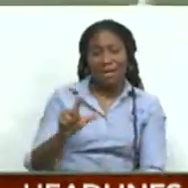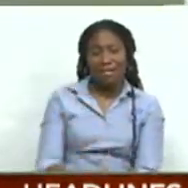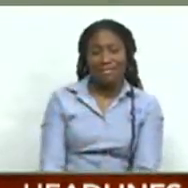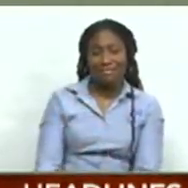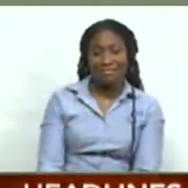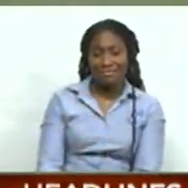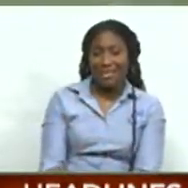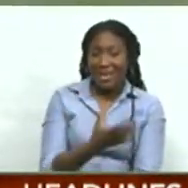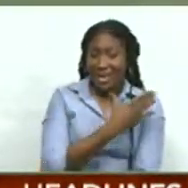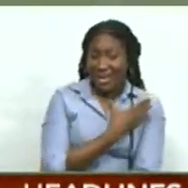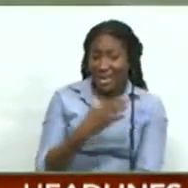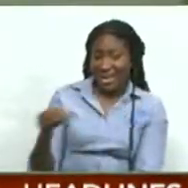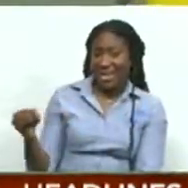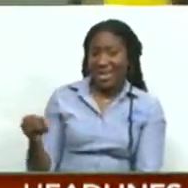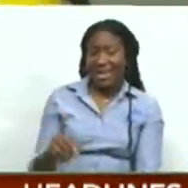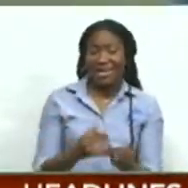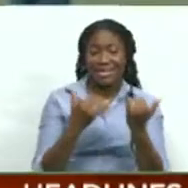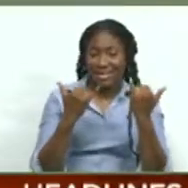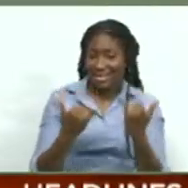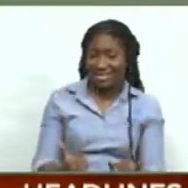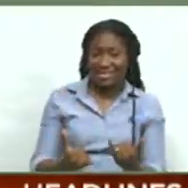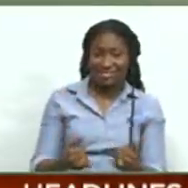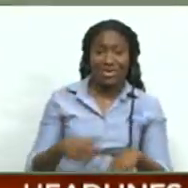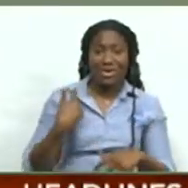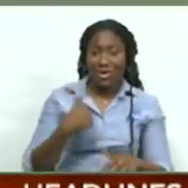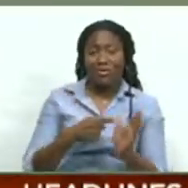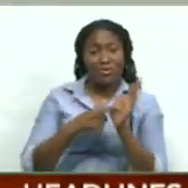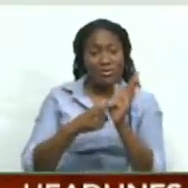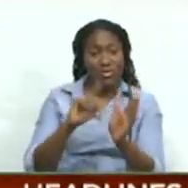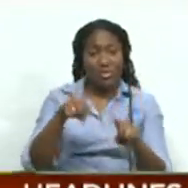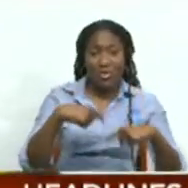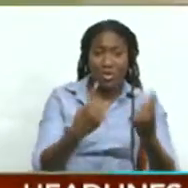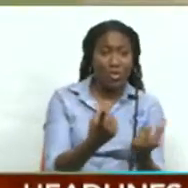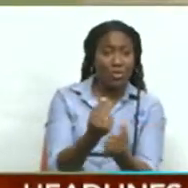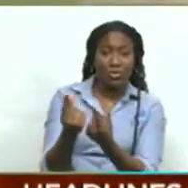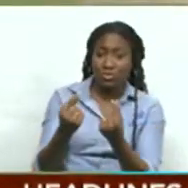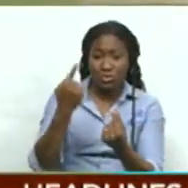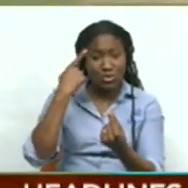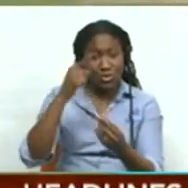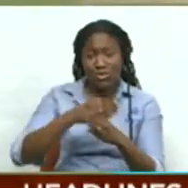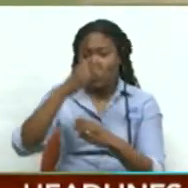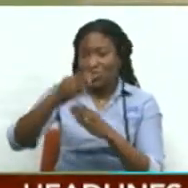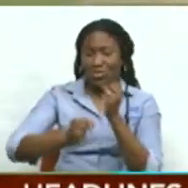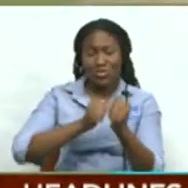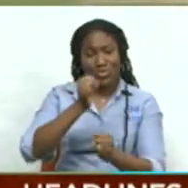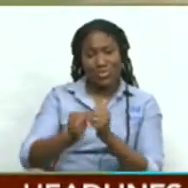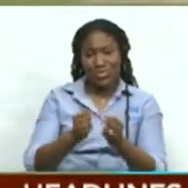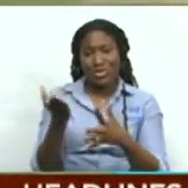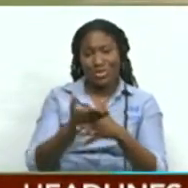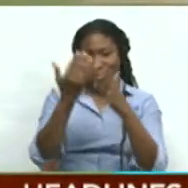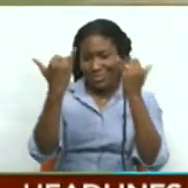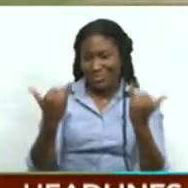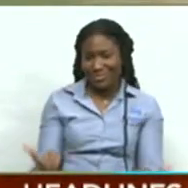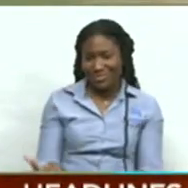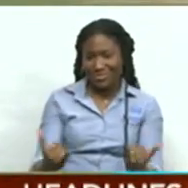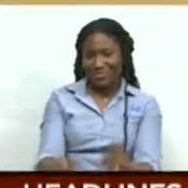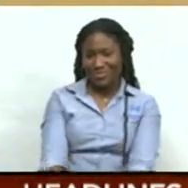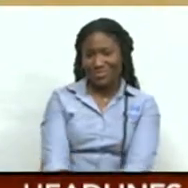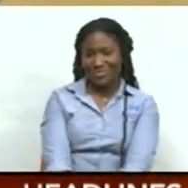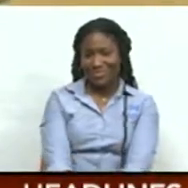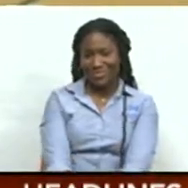And we laid all out on a platter for you where to go and what to do this weekend. Stick around. Sport is